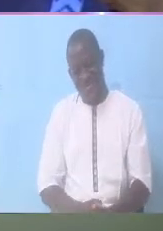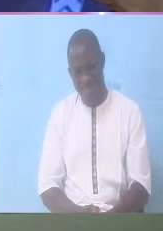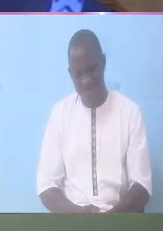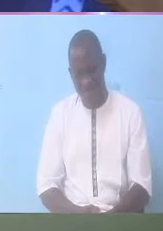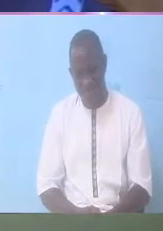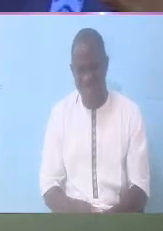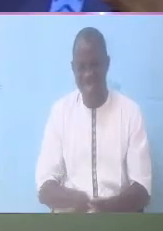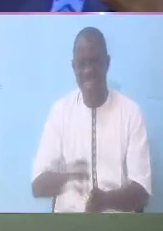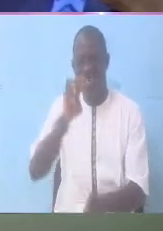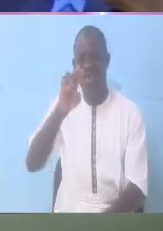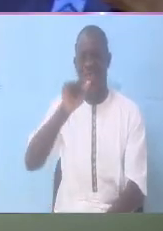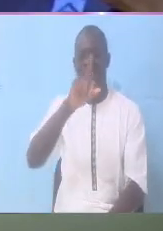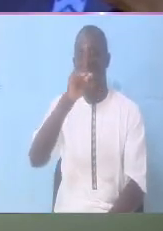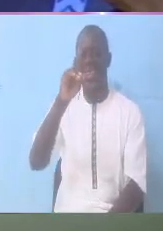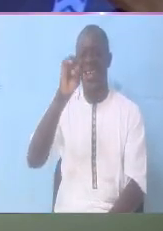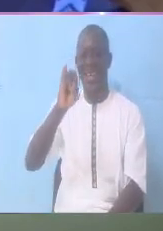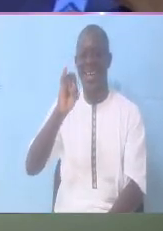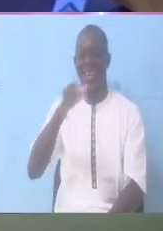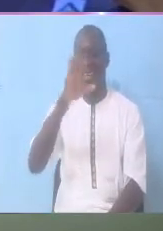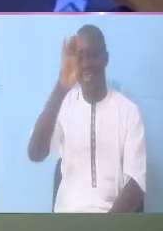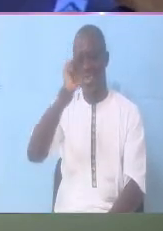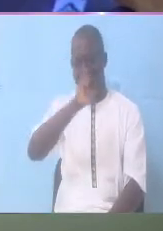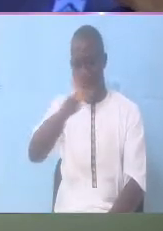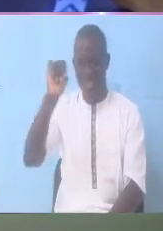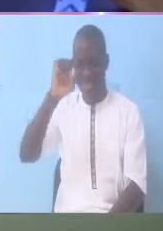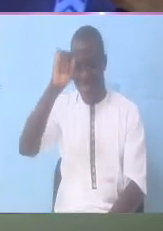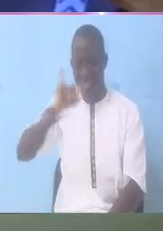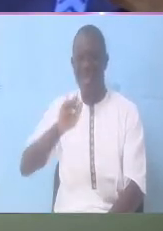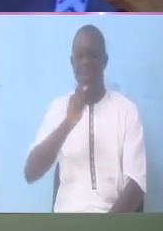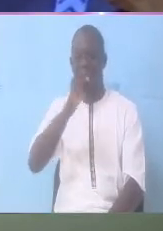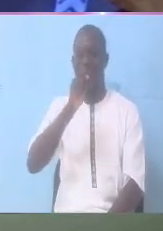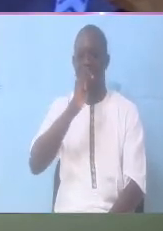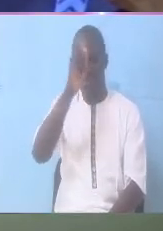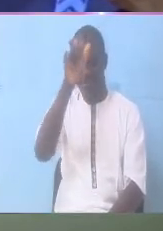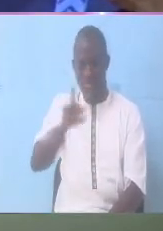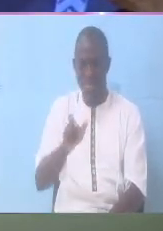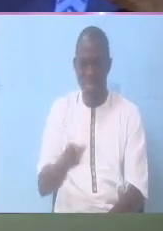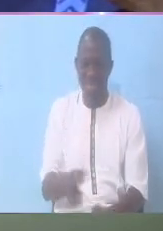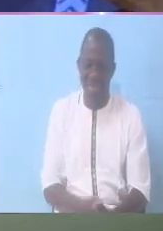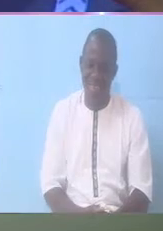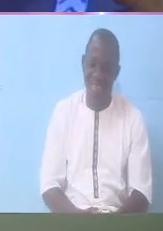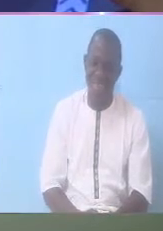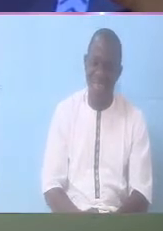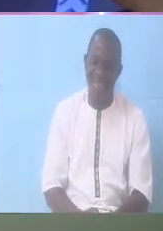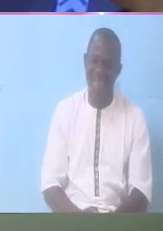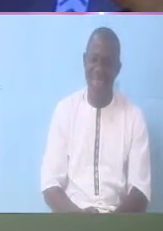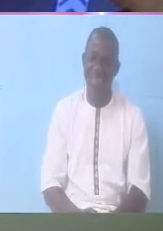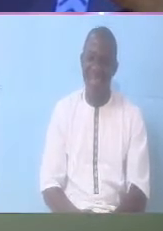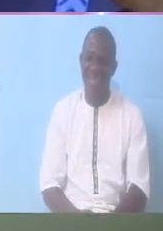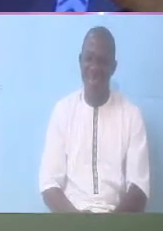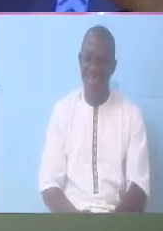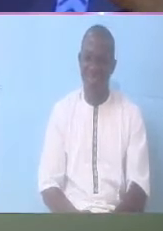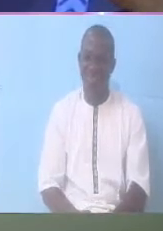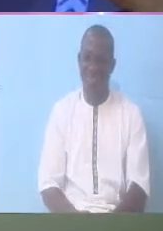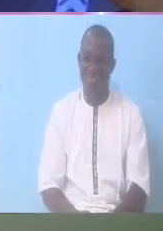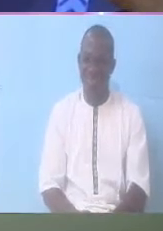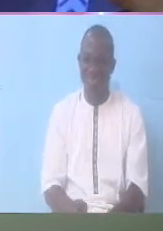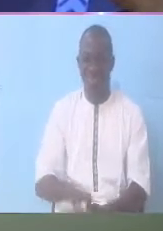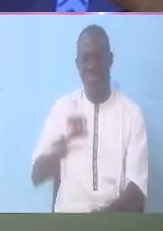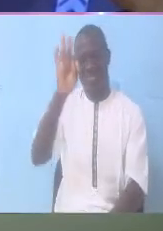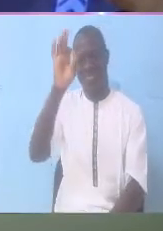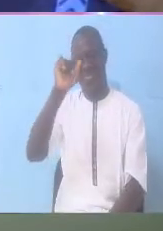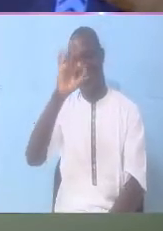Madi Cisse. Anim Madi Cisse. Journalist. Journalist. Journalist Fatou Jaumane,